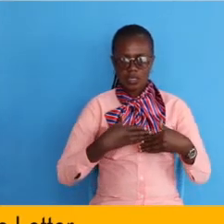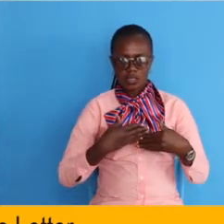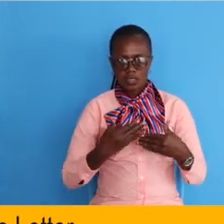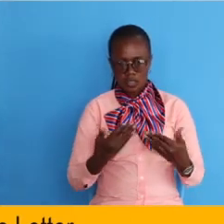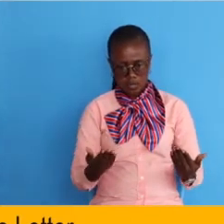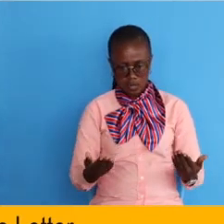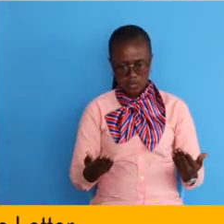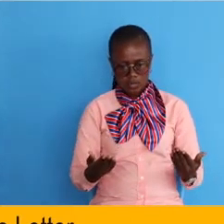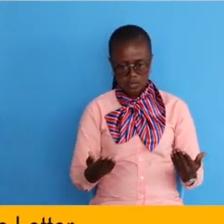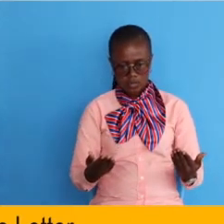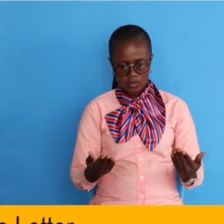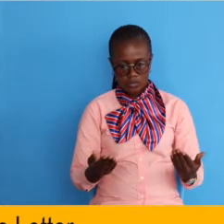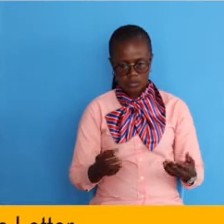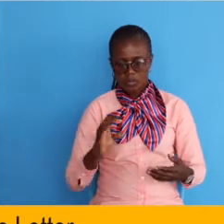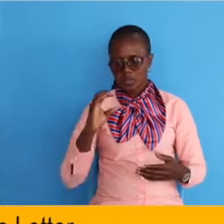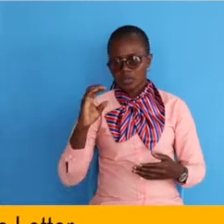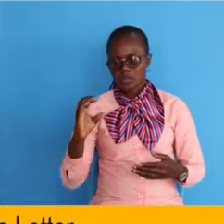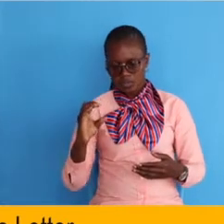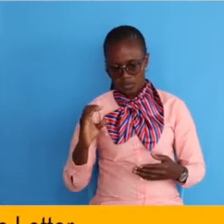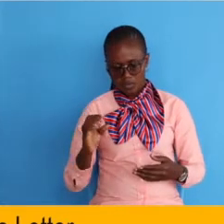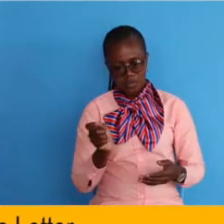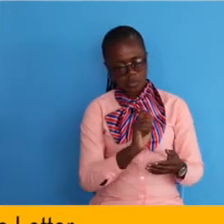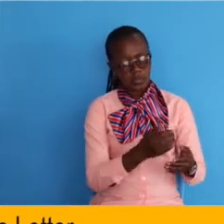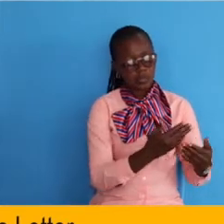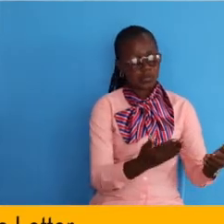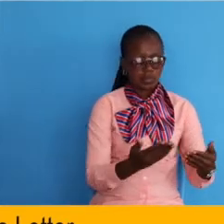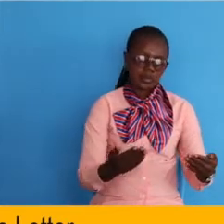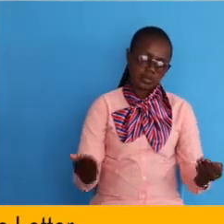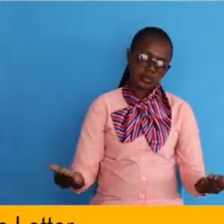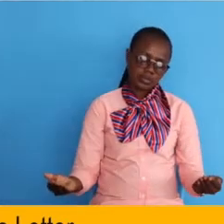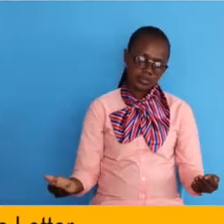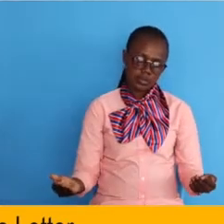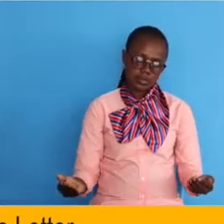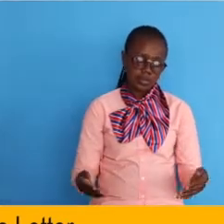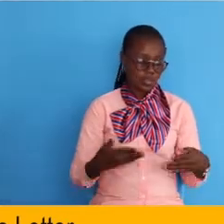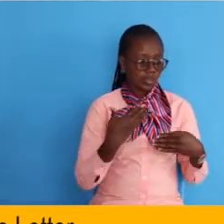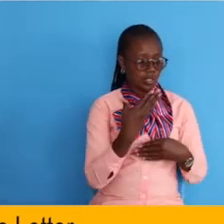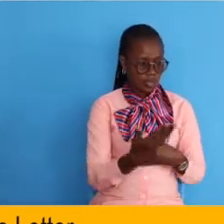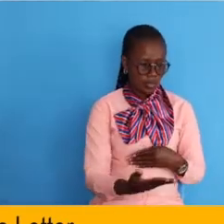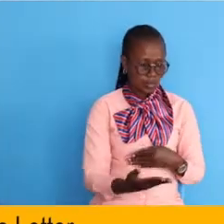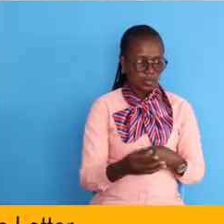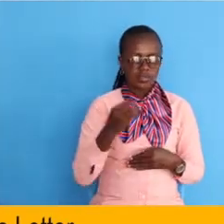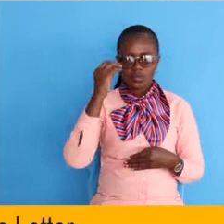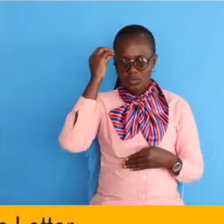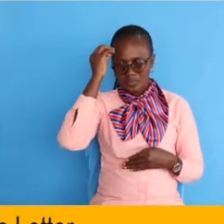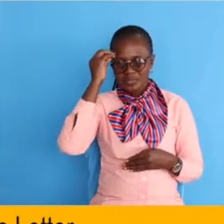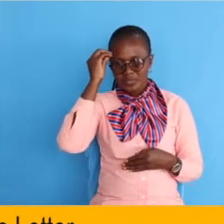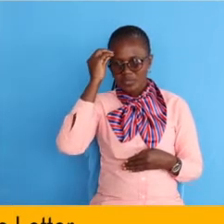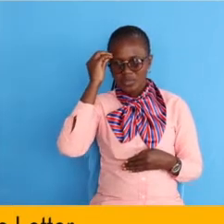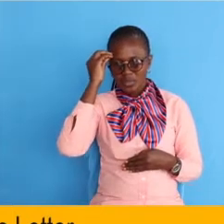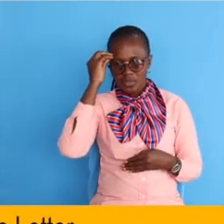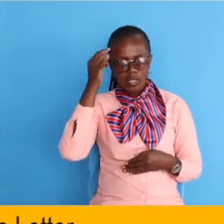portrayed, or we don't have the address being written in our question. So in that case, we could think about the